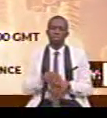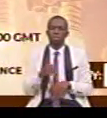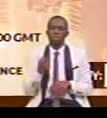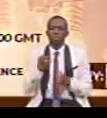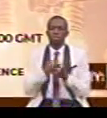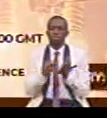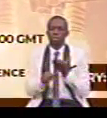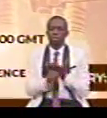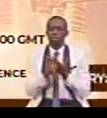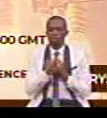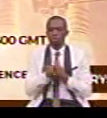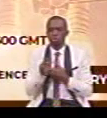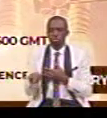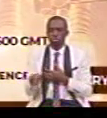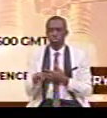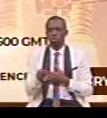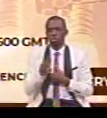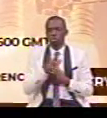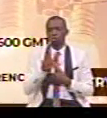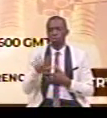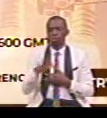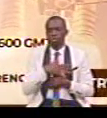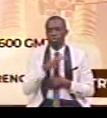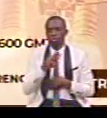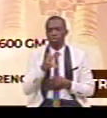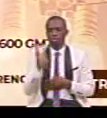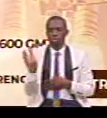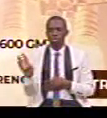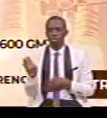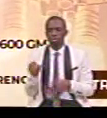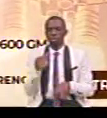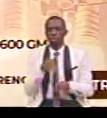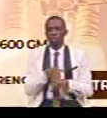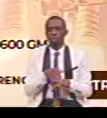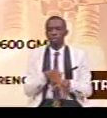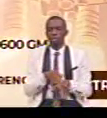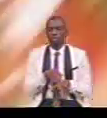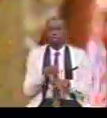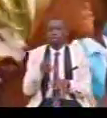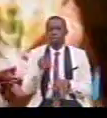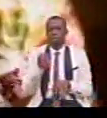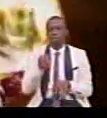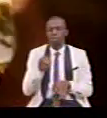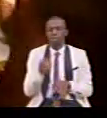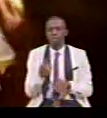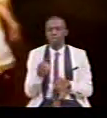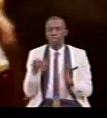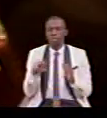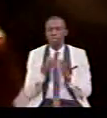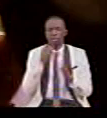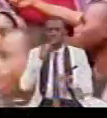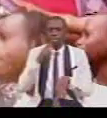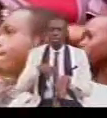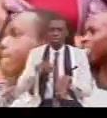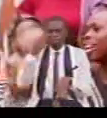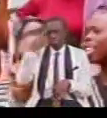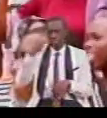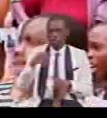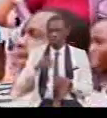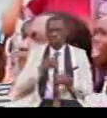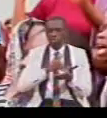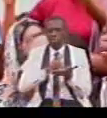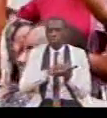the Mulan gichi International Conference Center at OC's holiday hours GMT it is time for a special